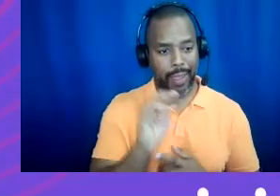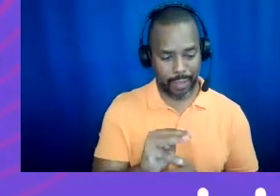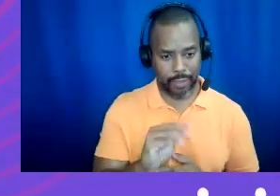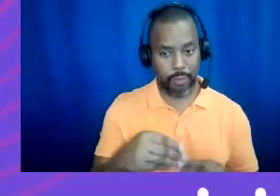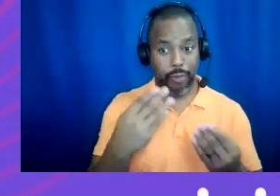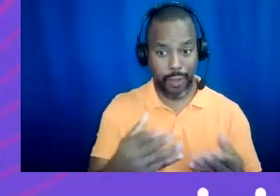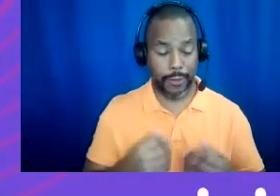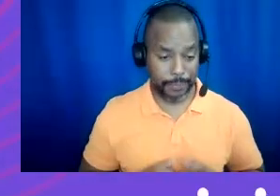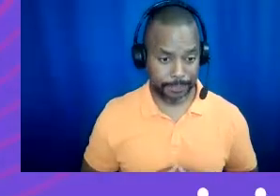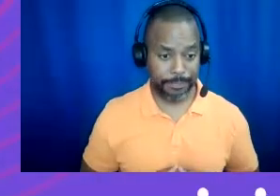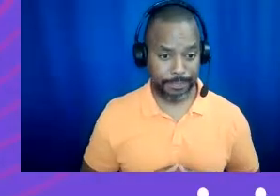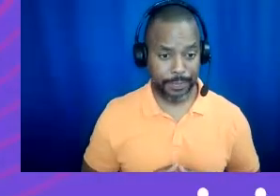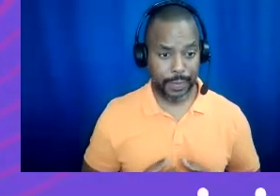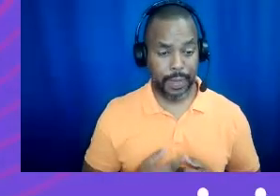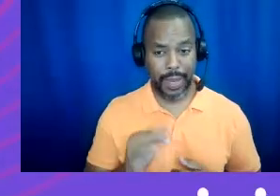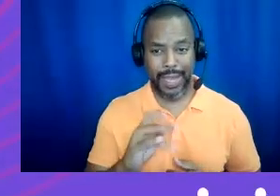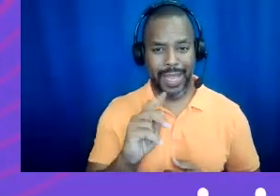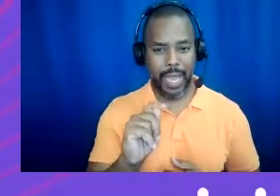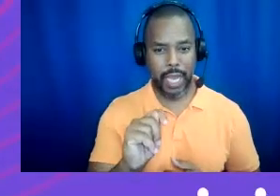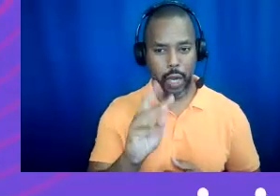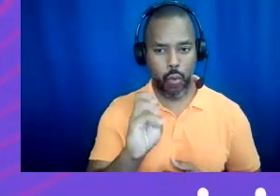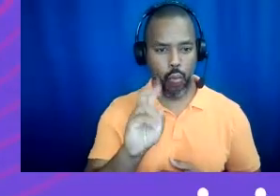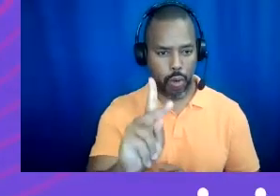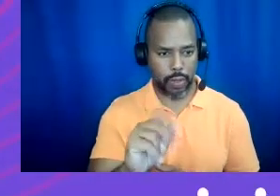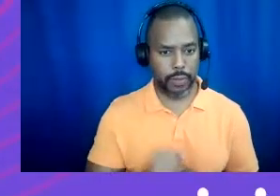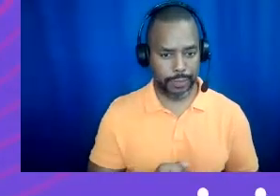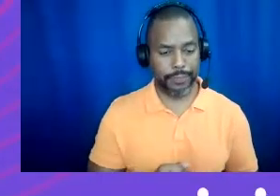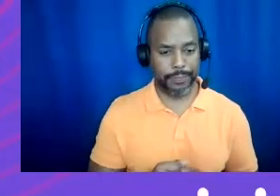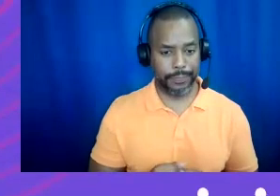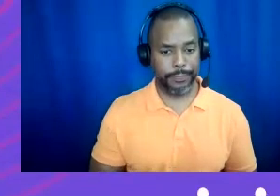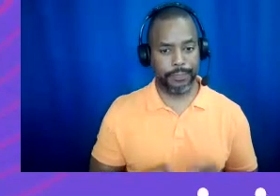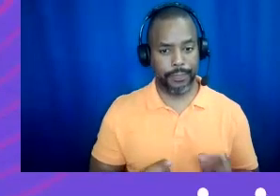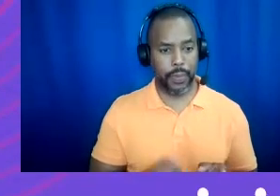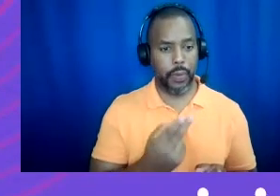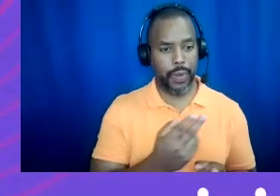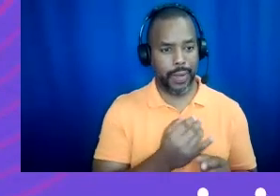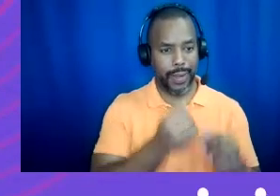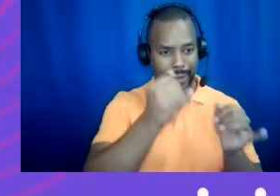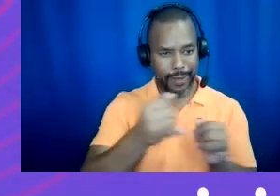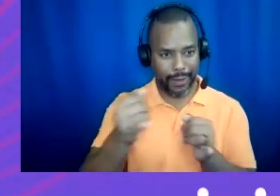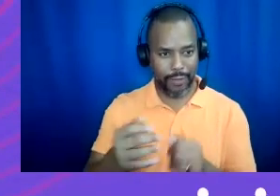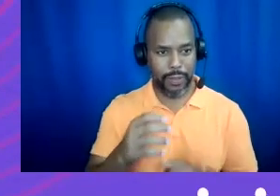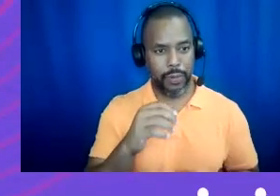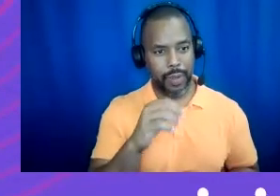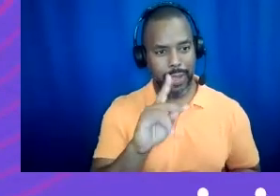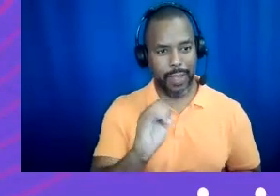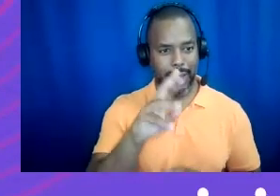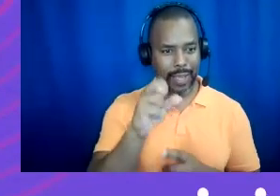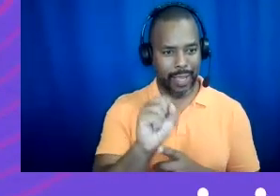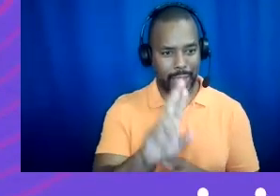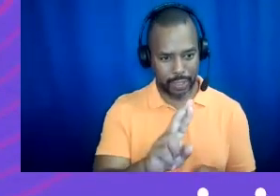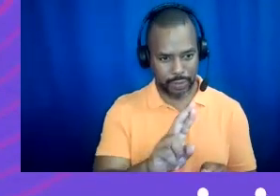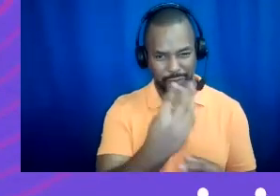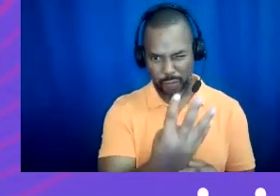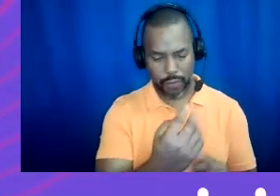We have the 3 individual Kaiser plans, the Kaiser High, which is a traditional HMO plan, the Kaiser Low,